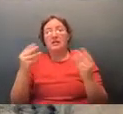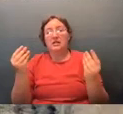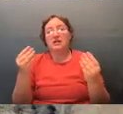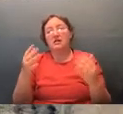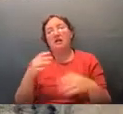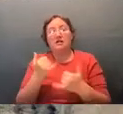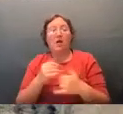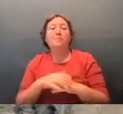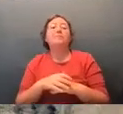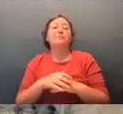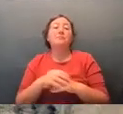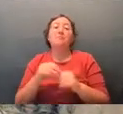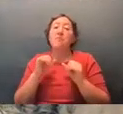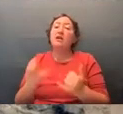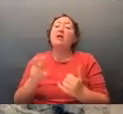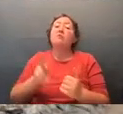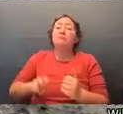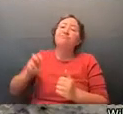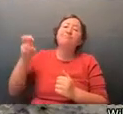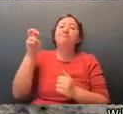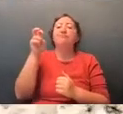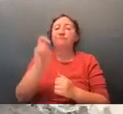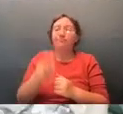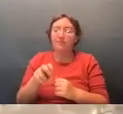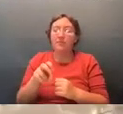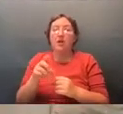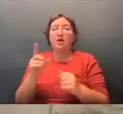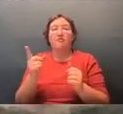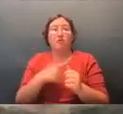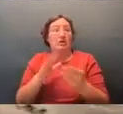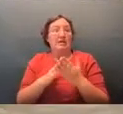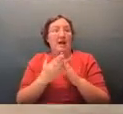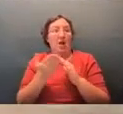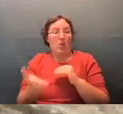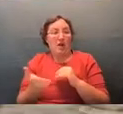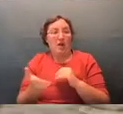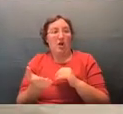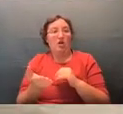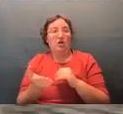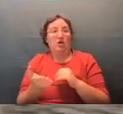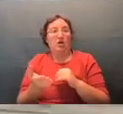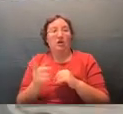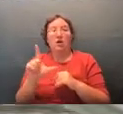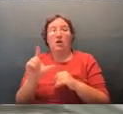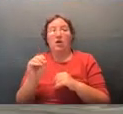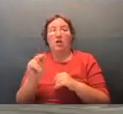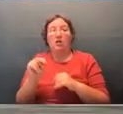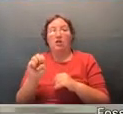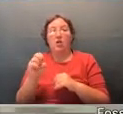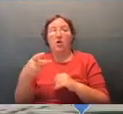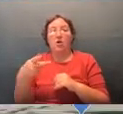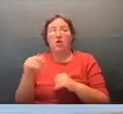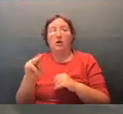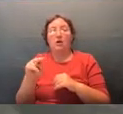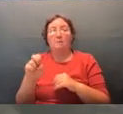we continue our way up through the Owens Valley, we're going to stop at our first town, Lone Pine. Lone Pine is